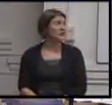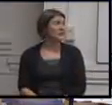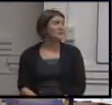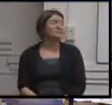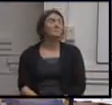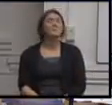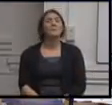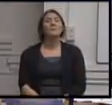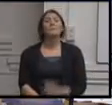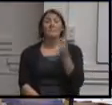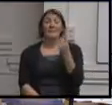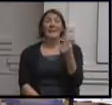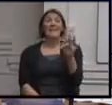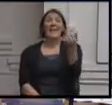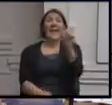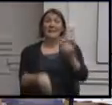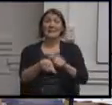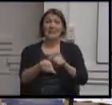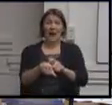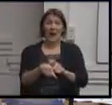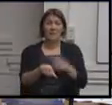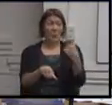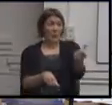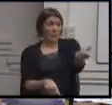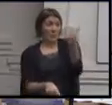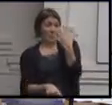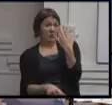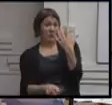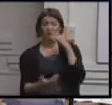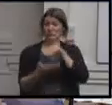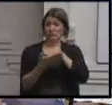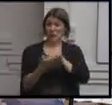so that any item that was considered